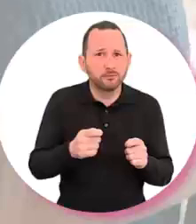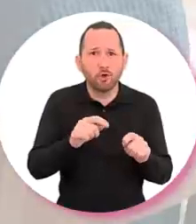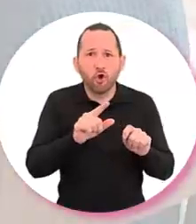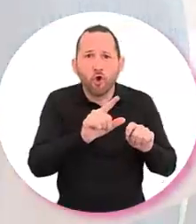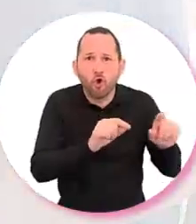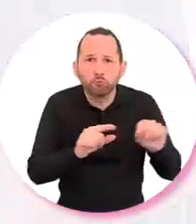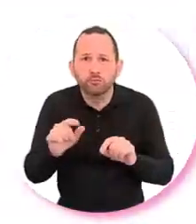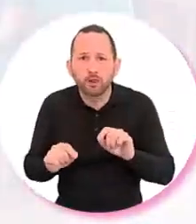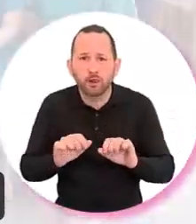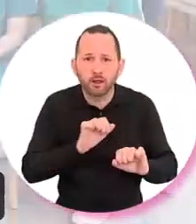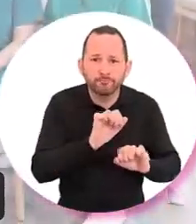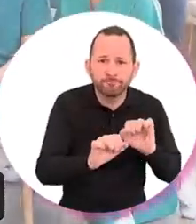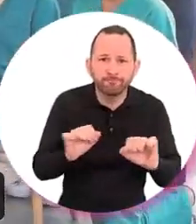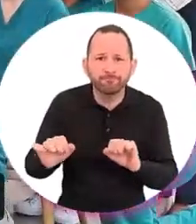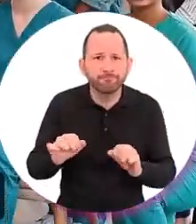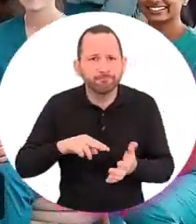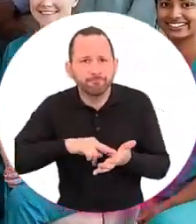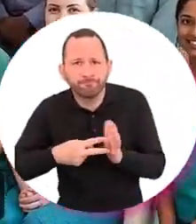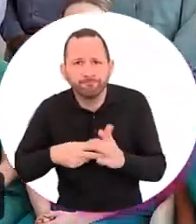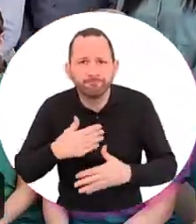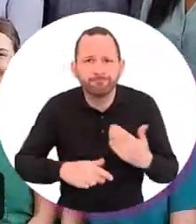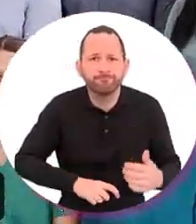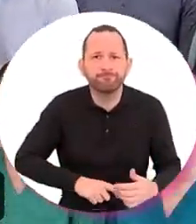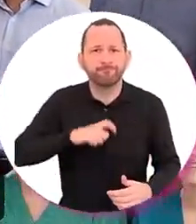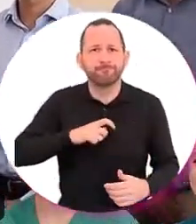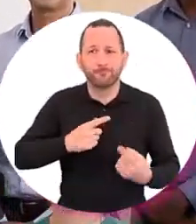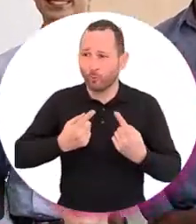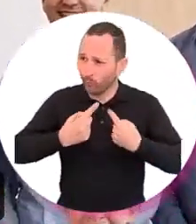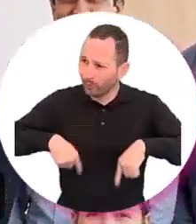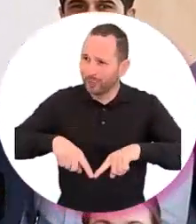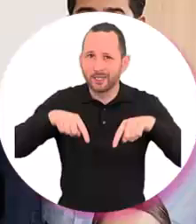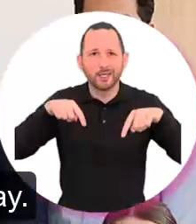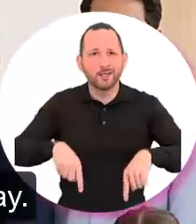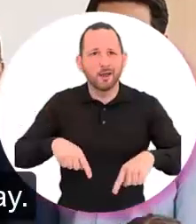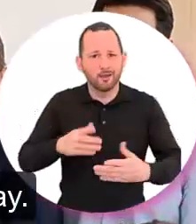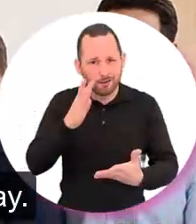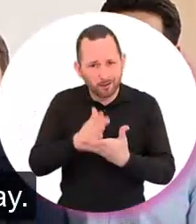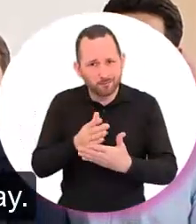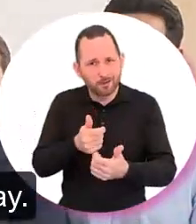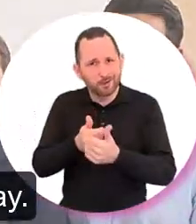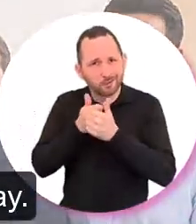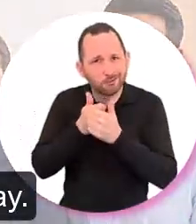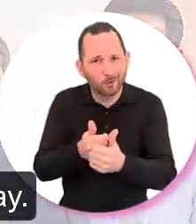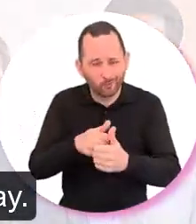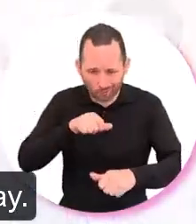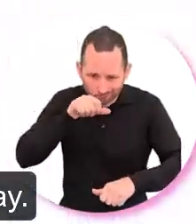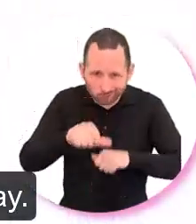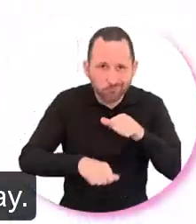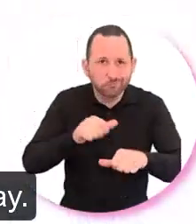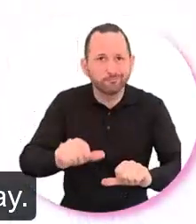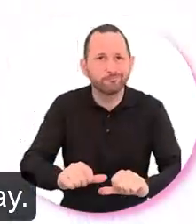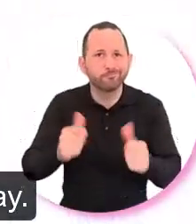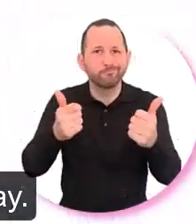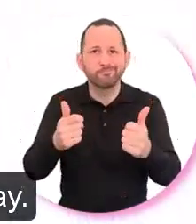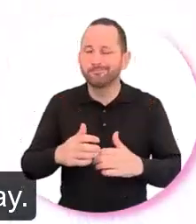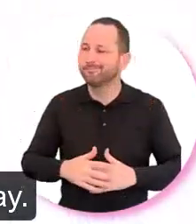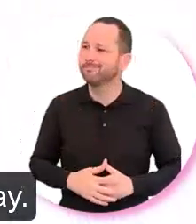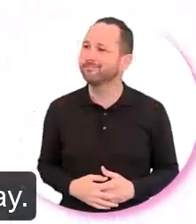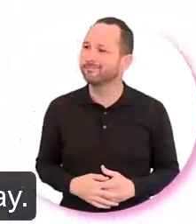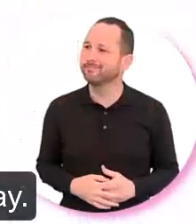with confidence. Your clinic team here at the Hewitt Fertility Centre are here to help and support you every step of the way.